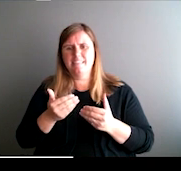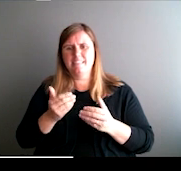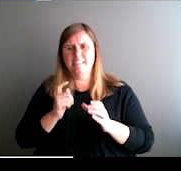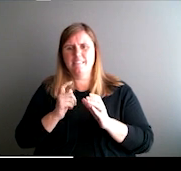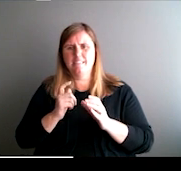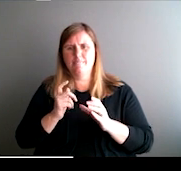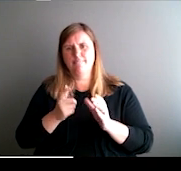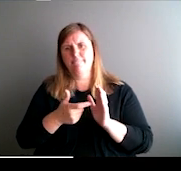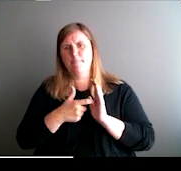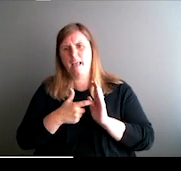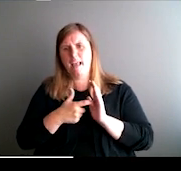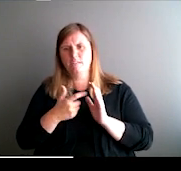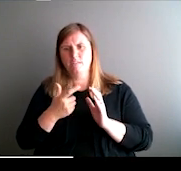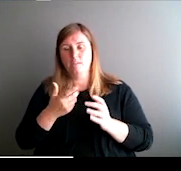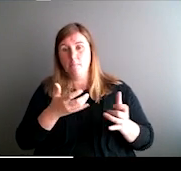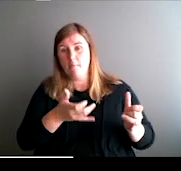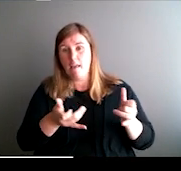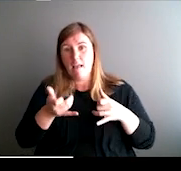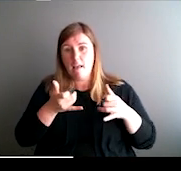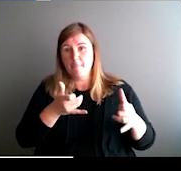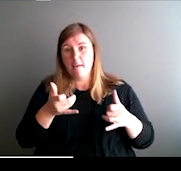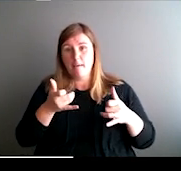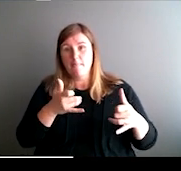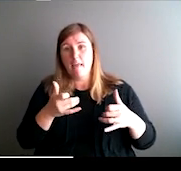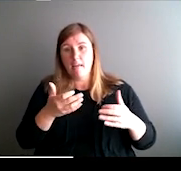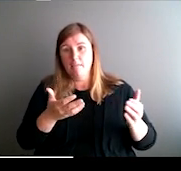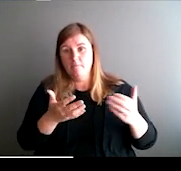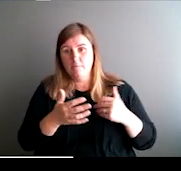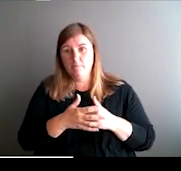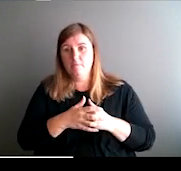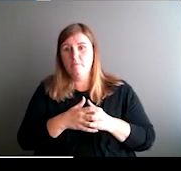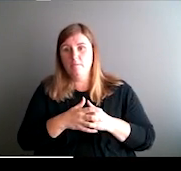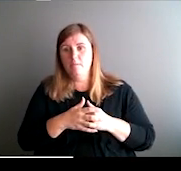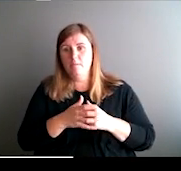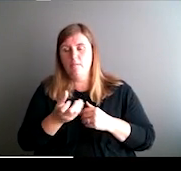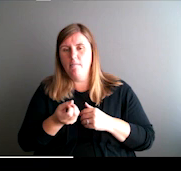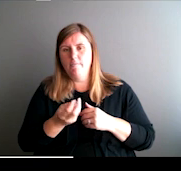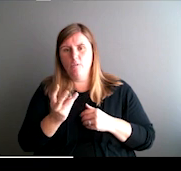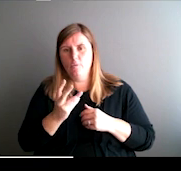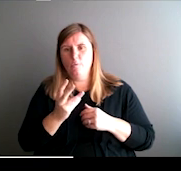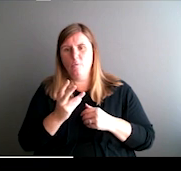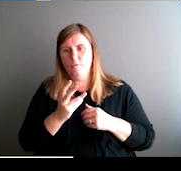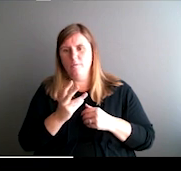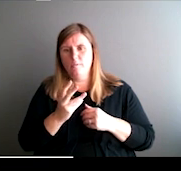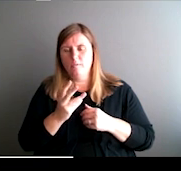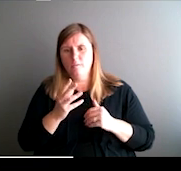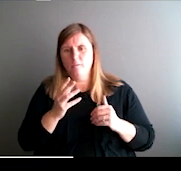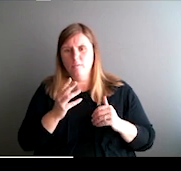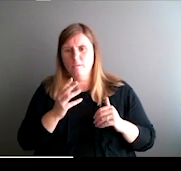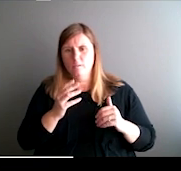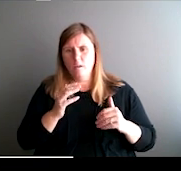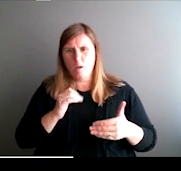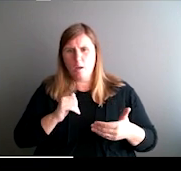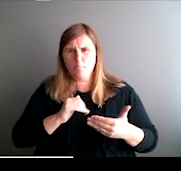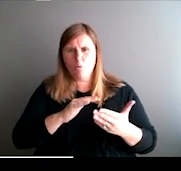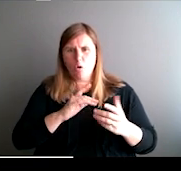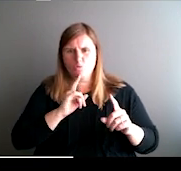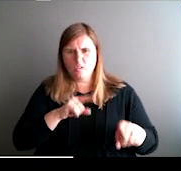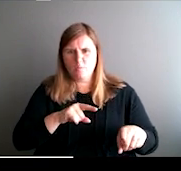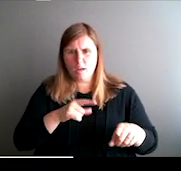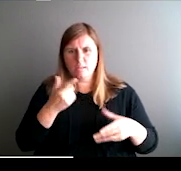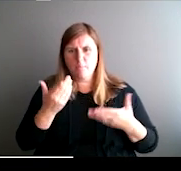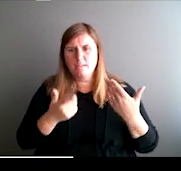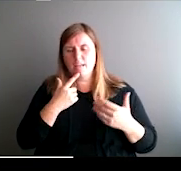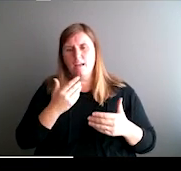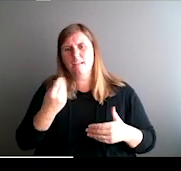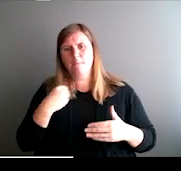student who we've been playing around and I've gotten a couple of approach type of responses, I might say,